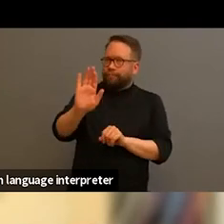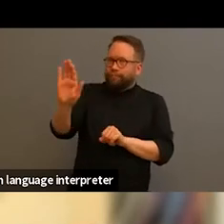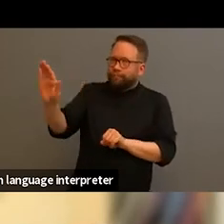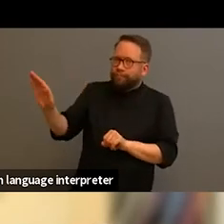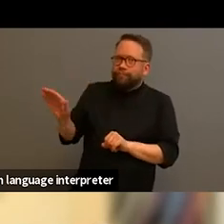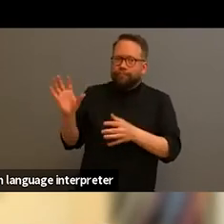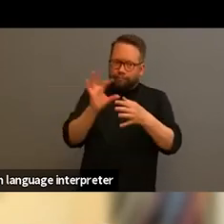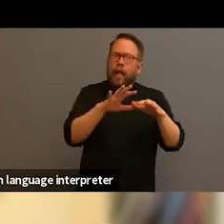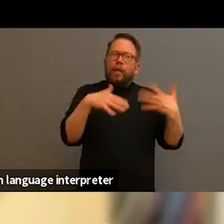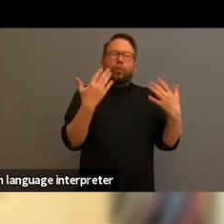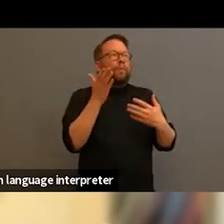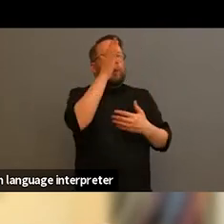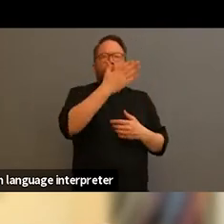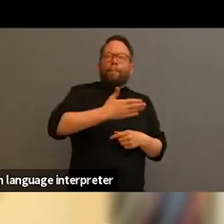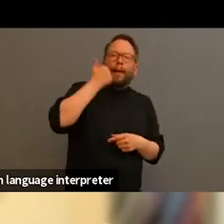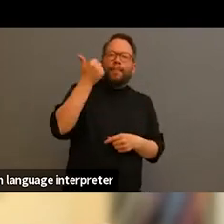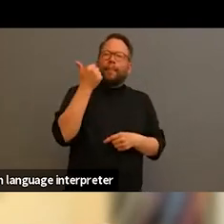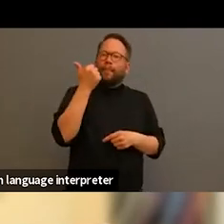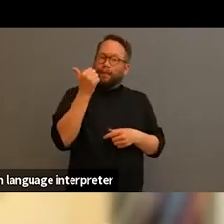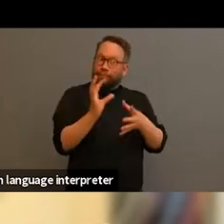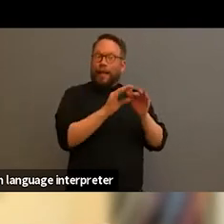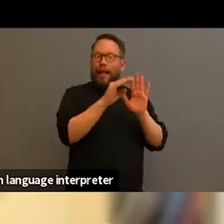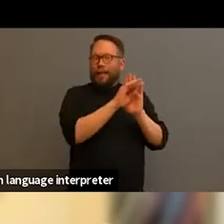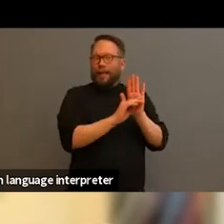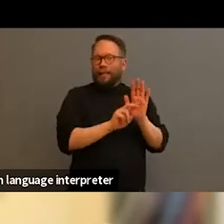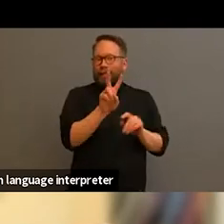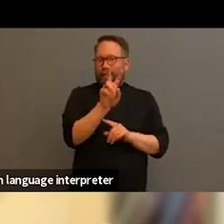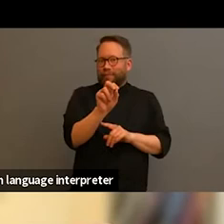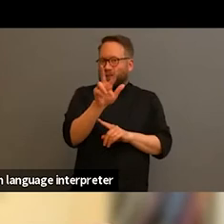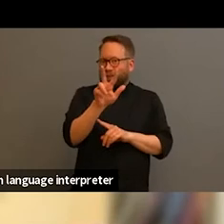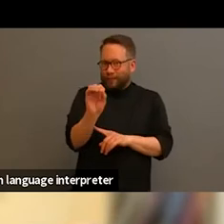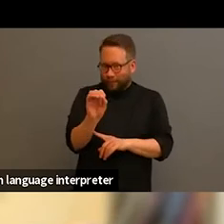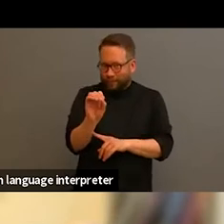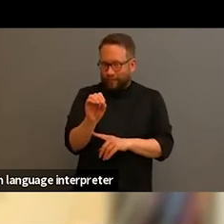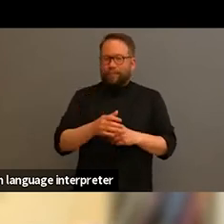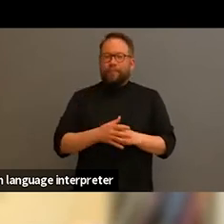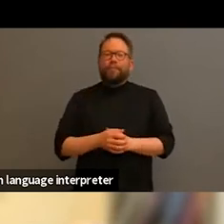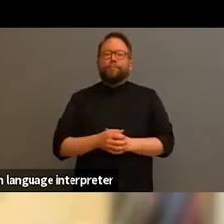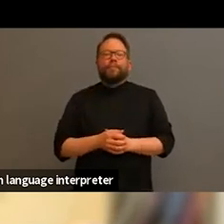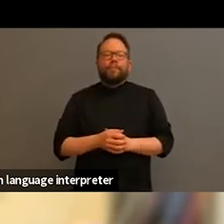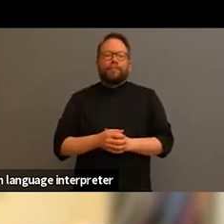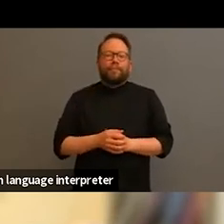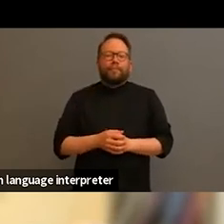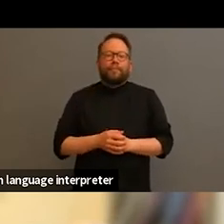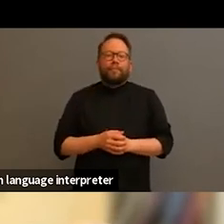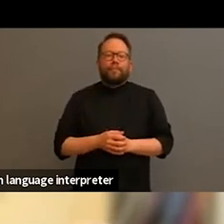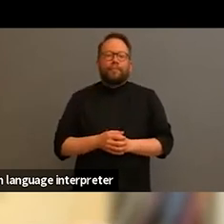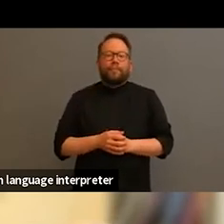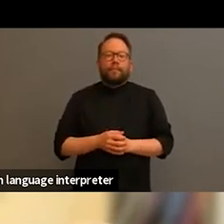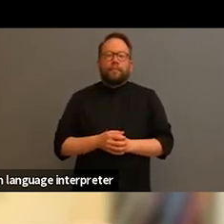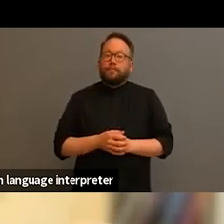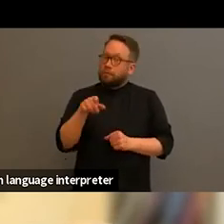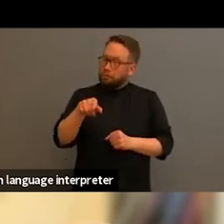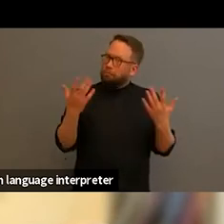are carrying out in different fields. And obviously that's a precondition actually to achieve